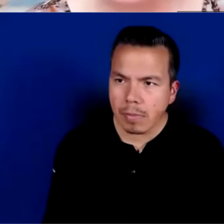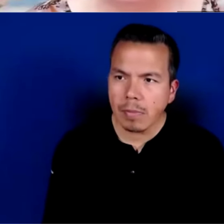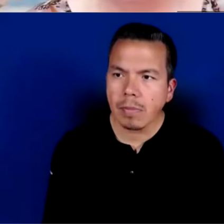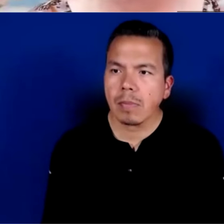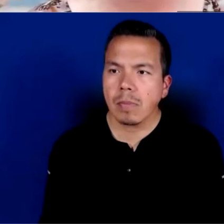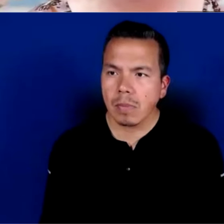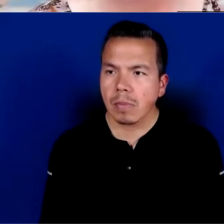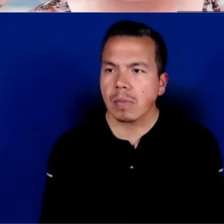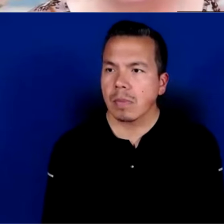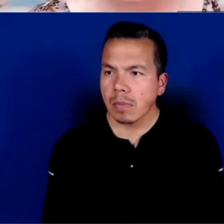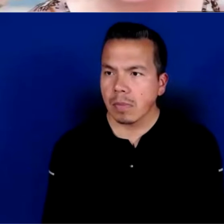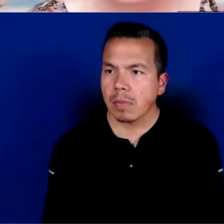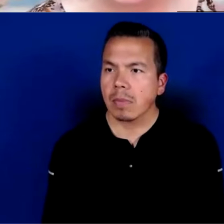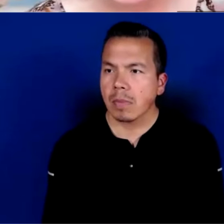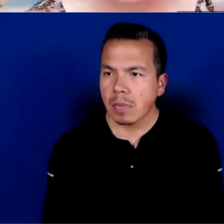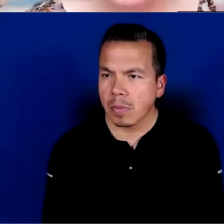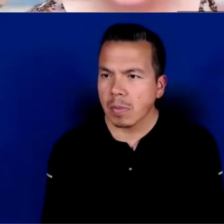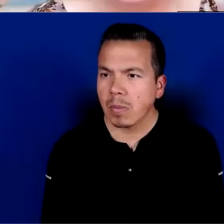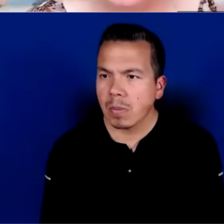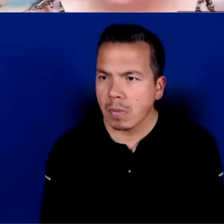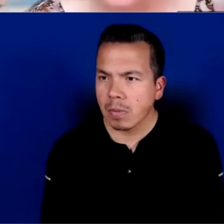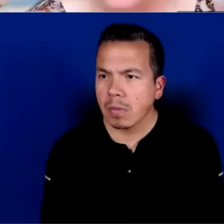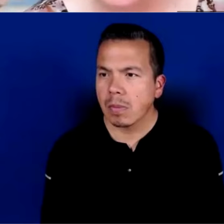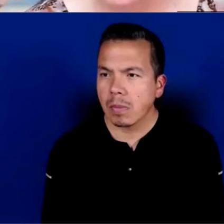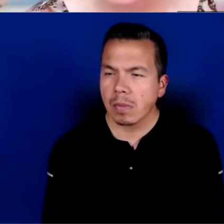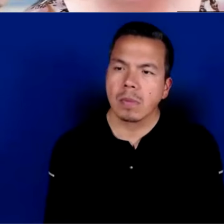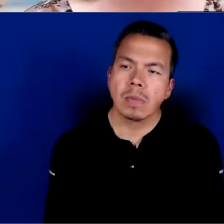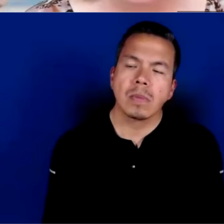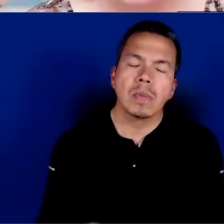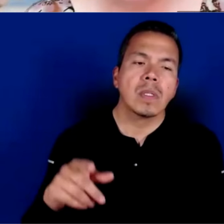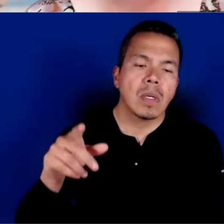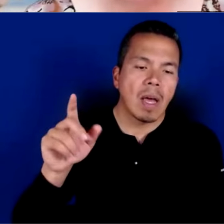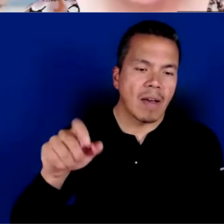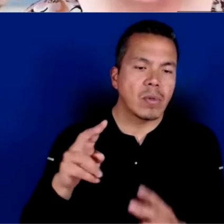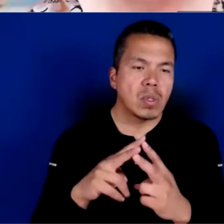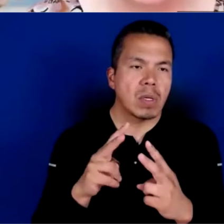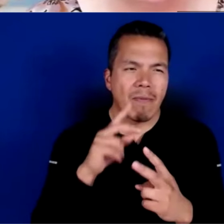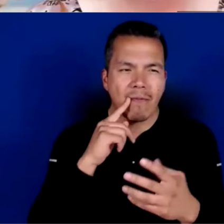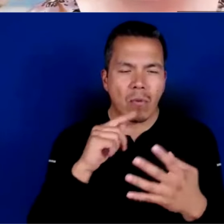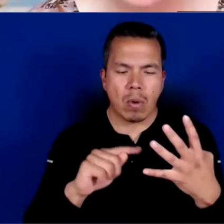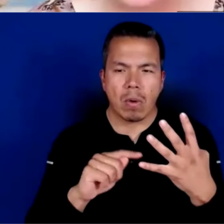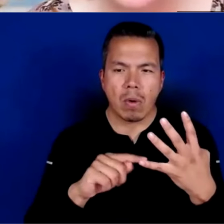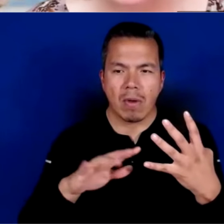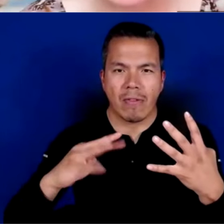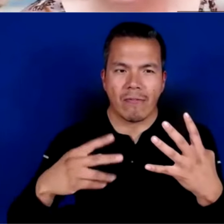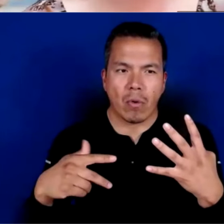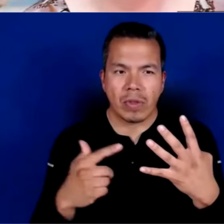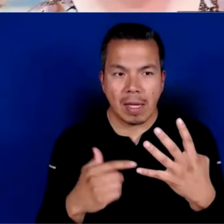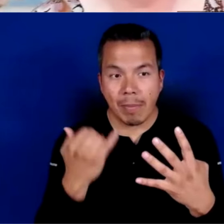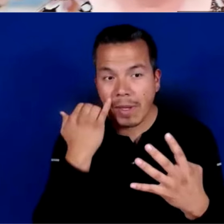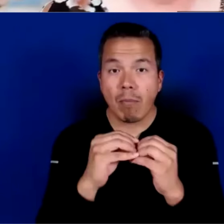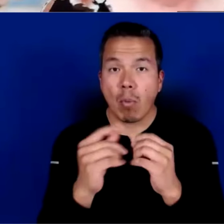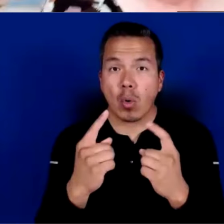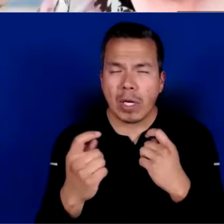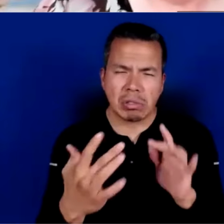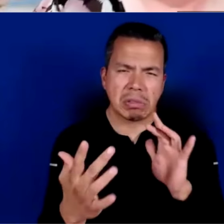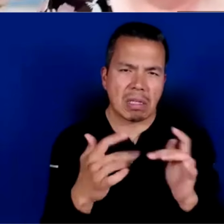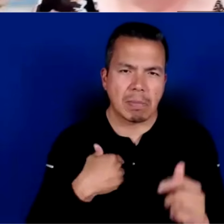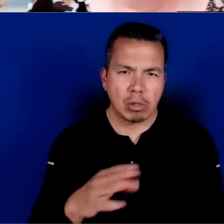for couples. You use the couples base rate at step 4. And if you have questions about that, Keith, you know how to contact me. Just let me